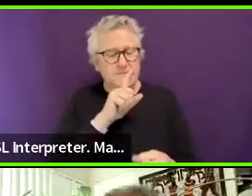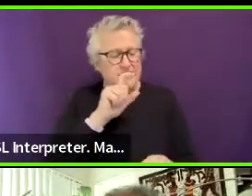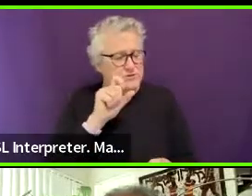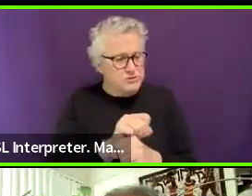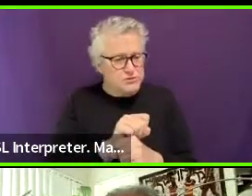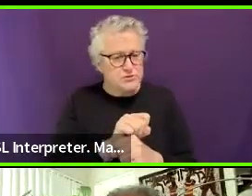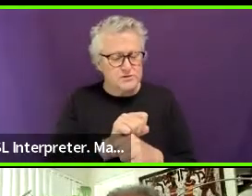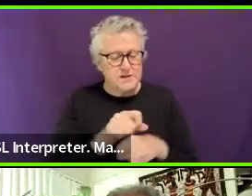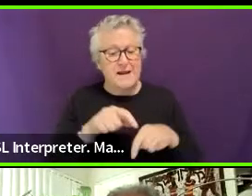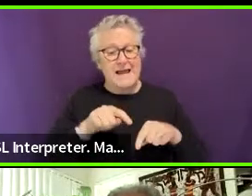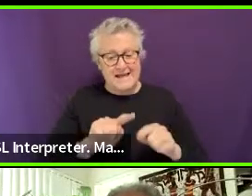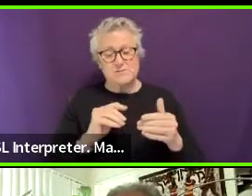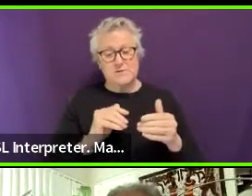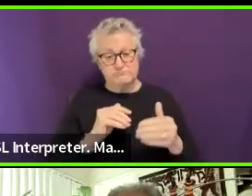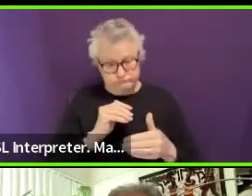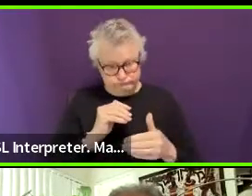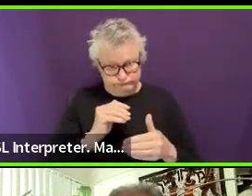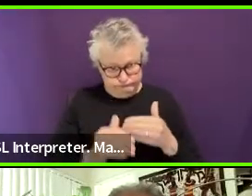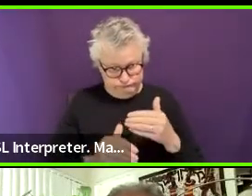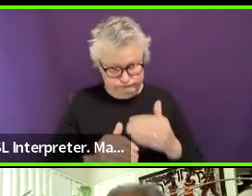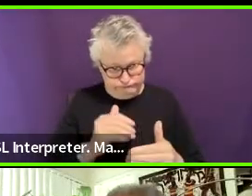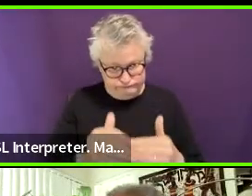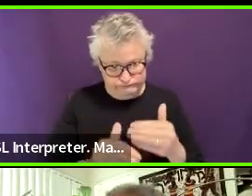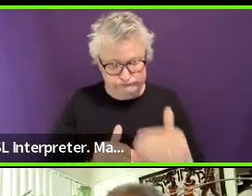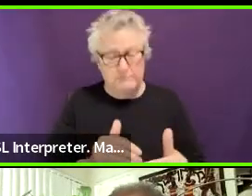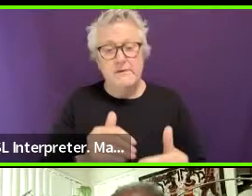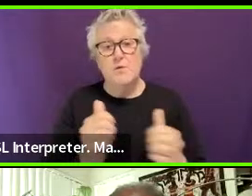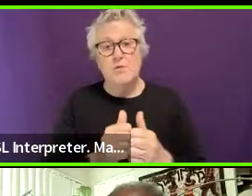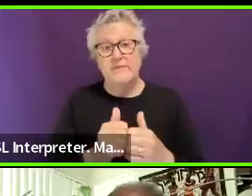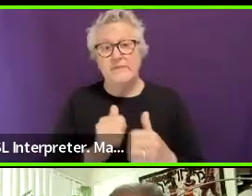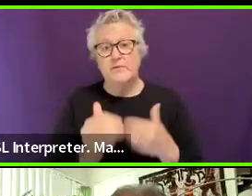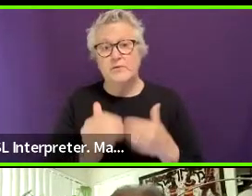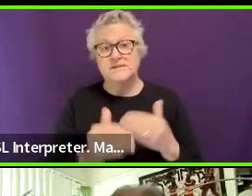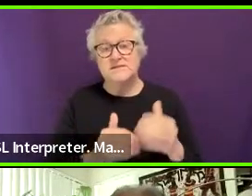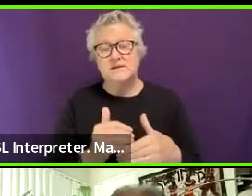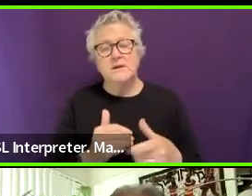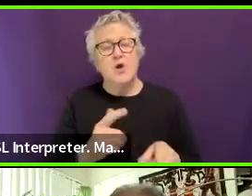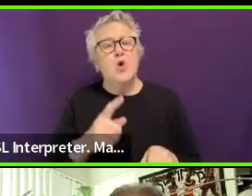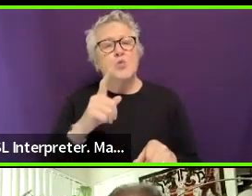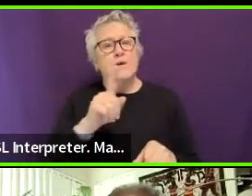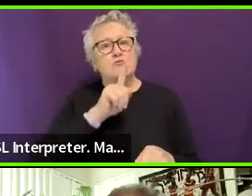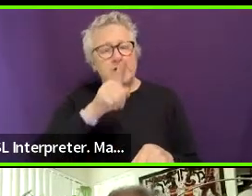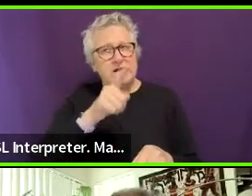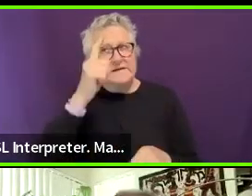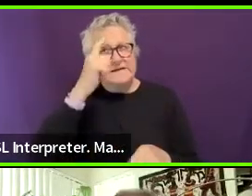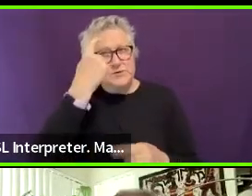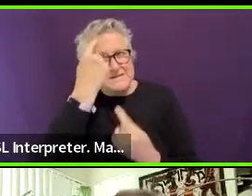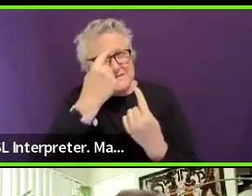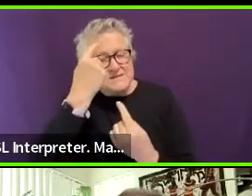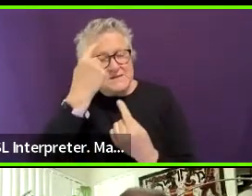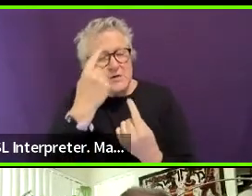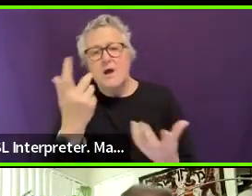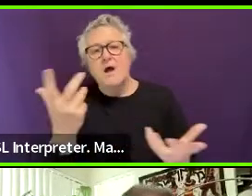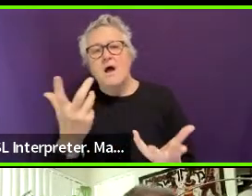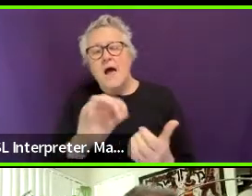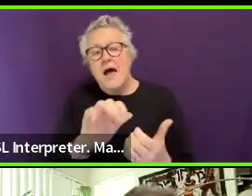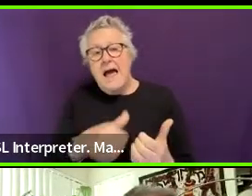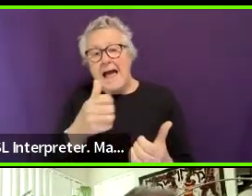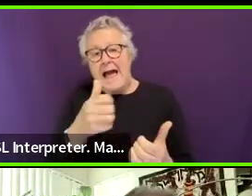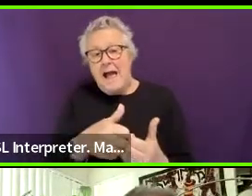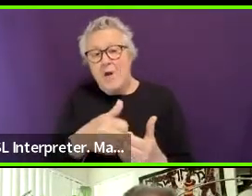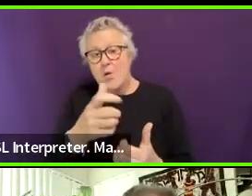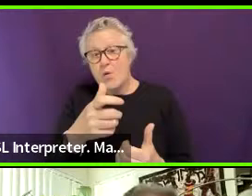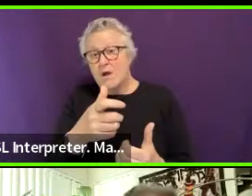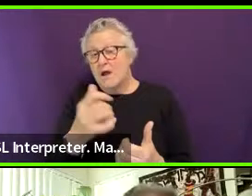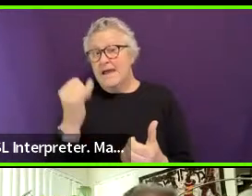this process, that we're really thinking about how adding a cost where people are used to doing things for free,